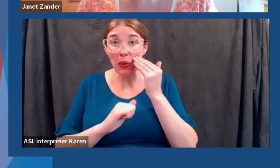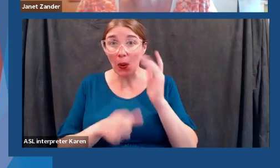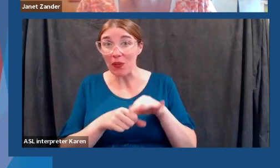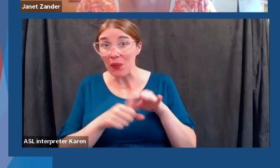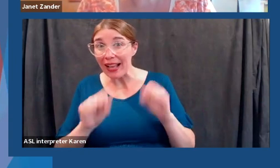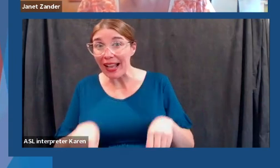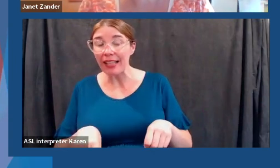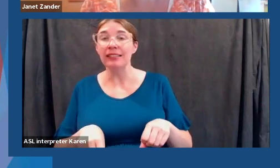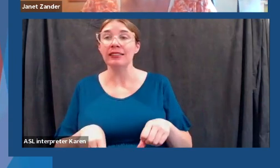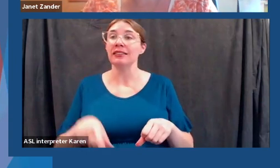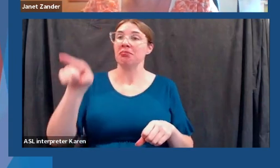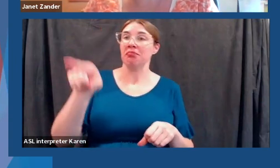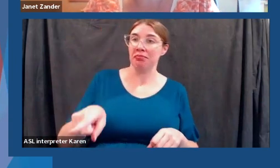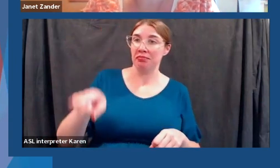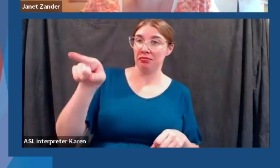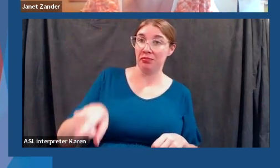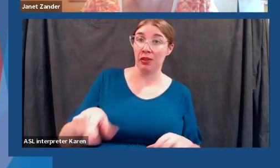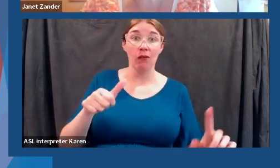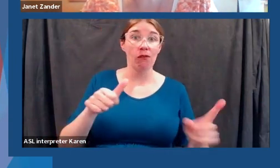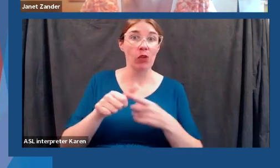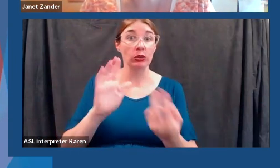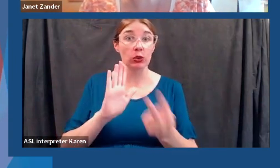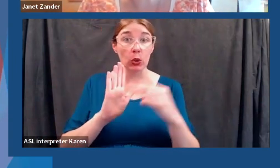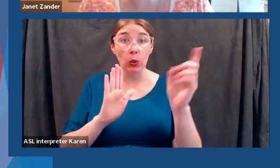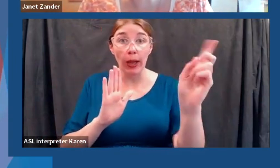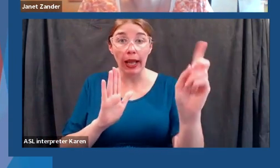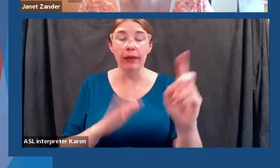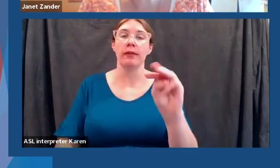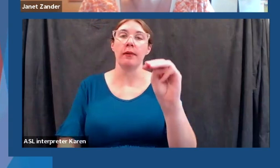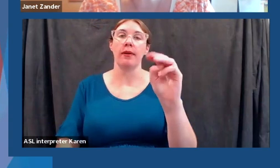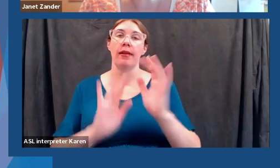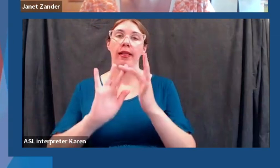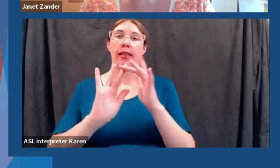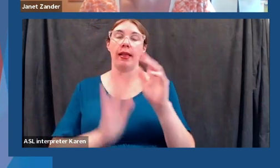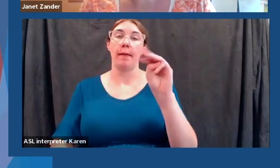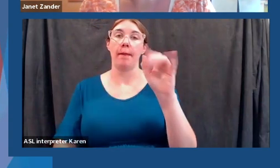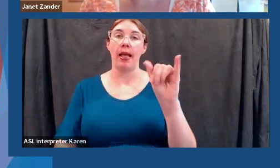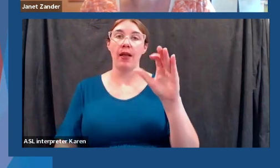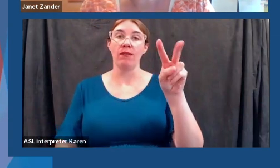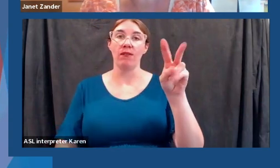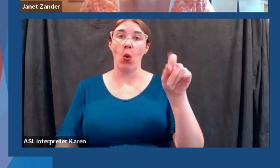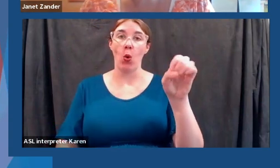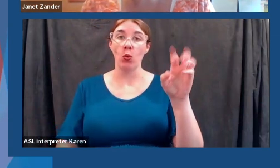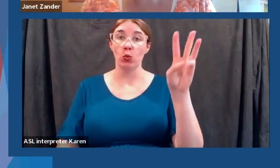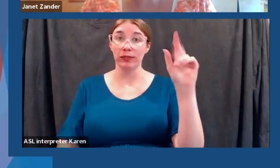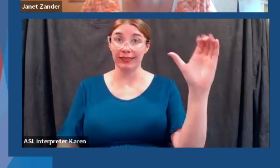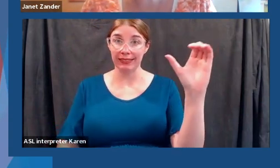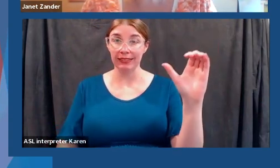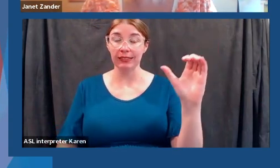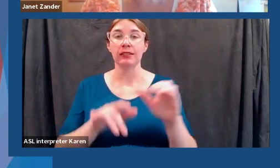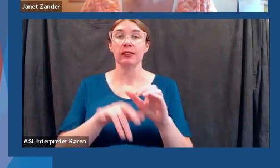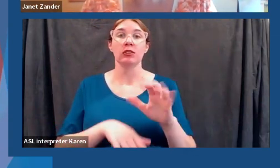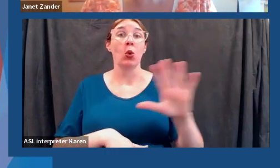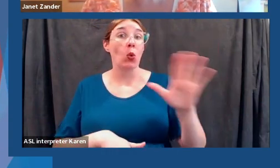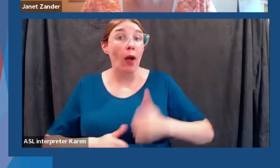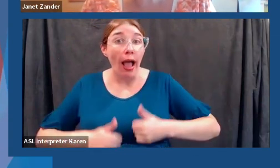to re-register. So the first place to look again is at My Vote Wisconsin online. They can bring up the